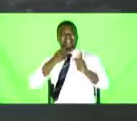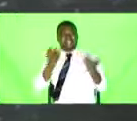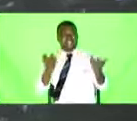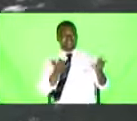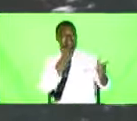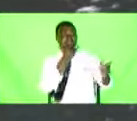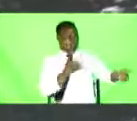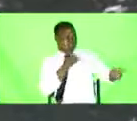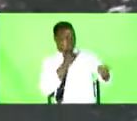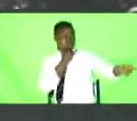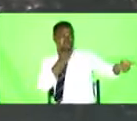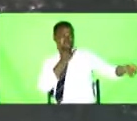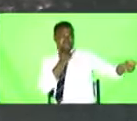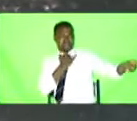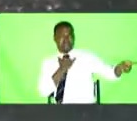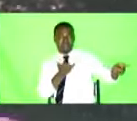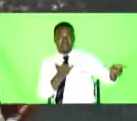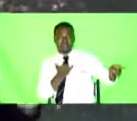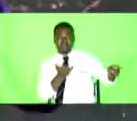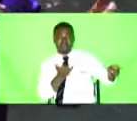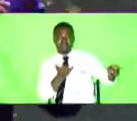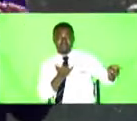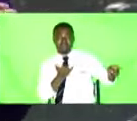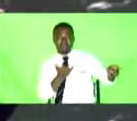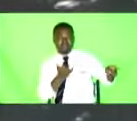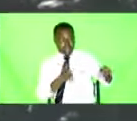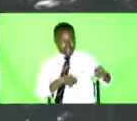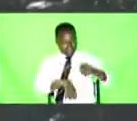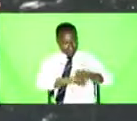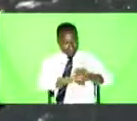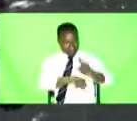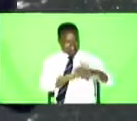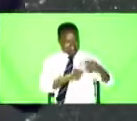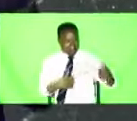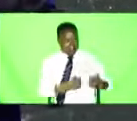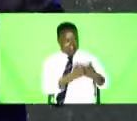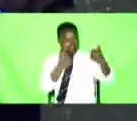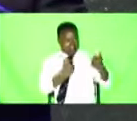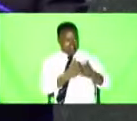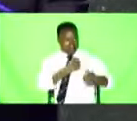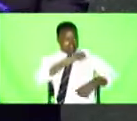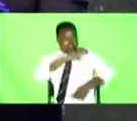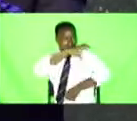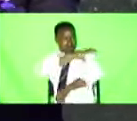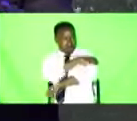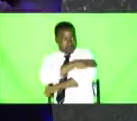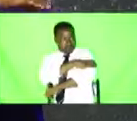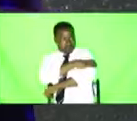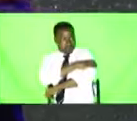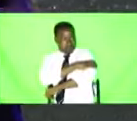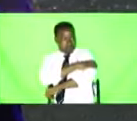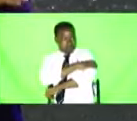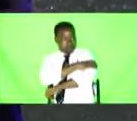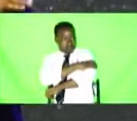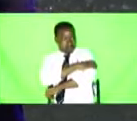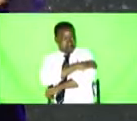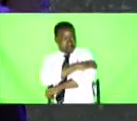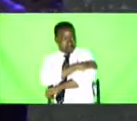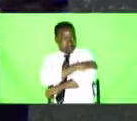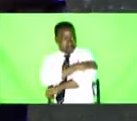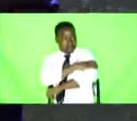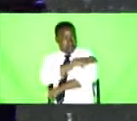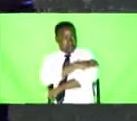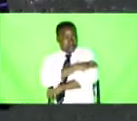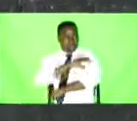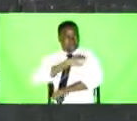offense? But in a football match, captains are permitted to put on LGBT